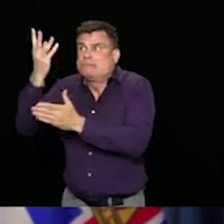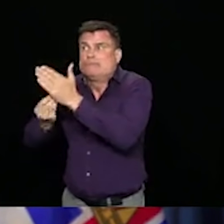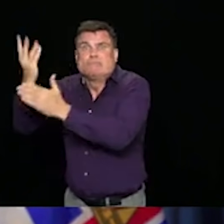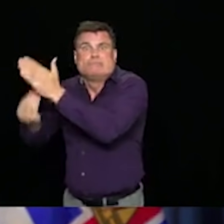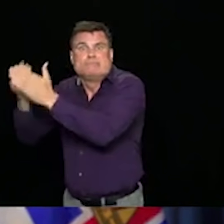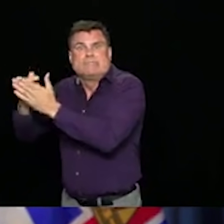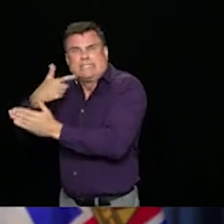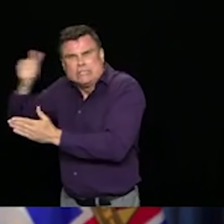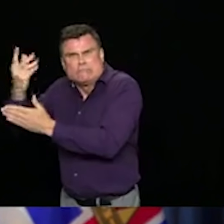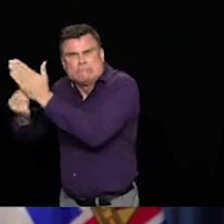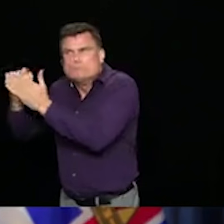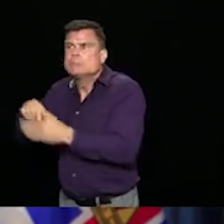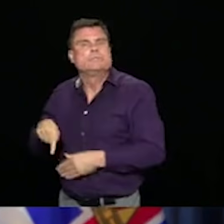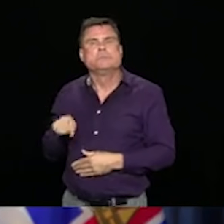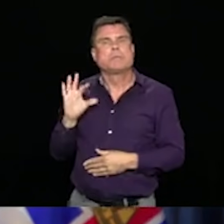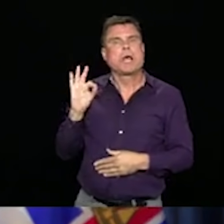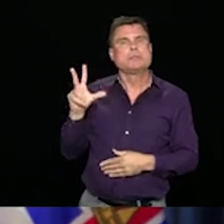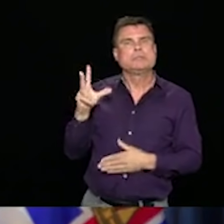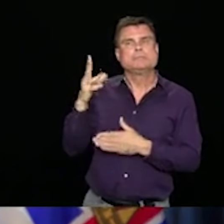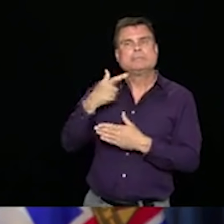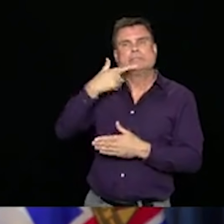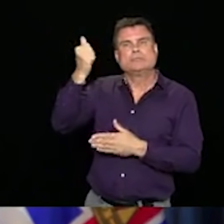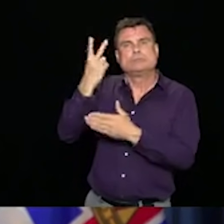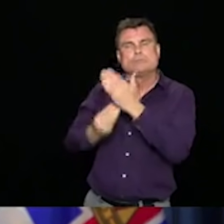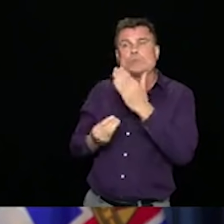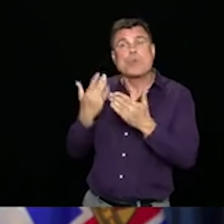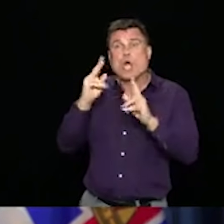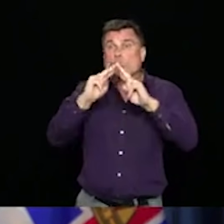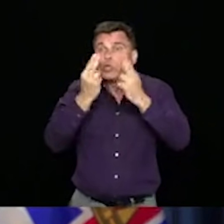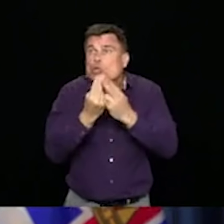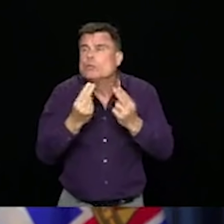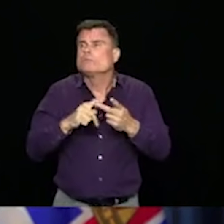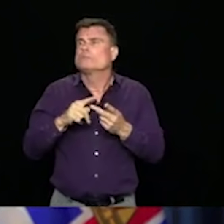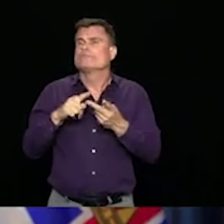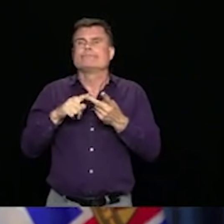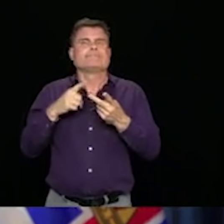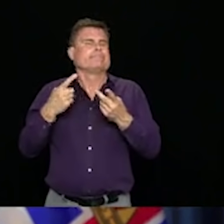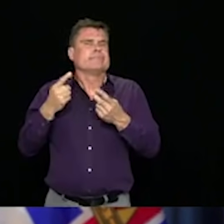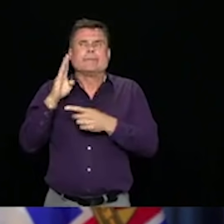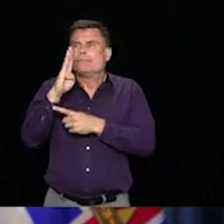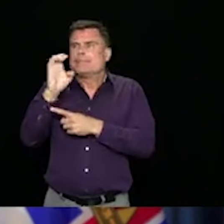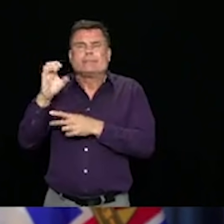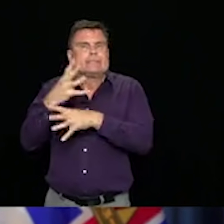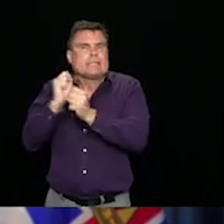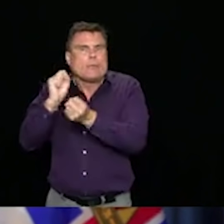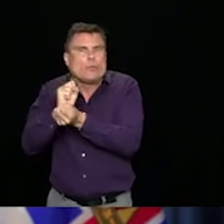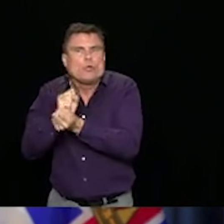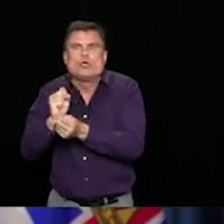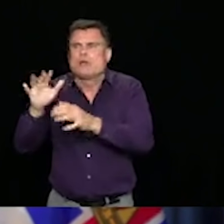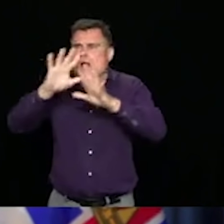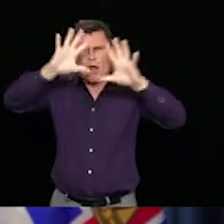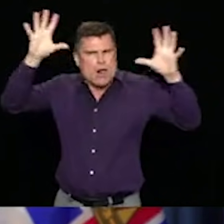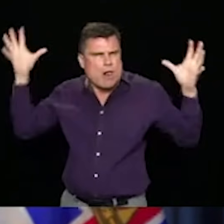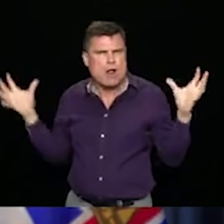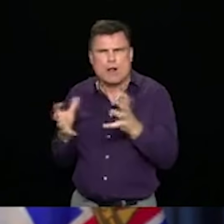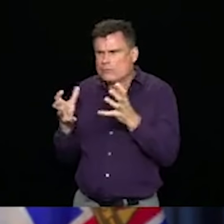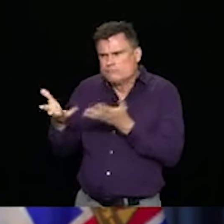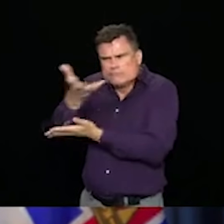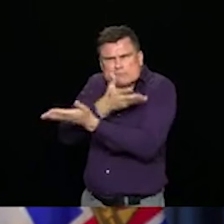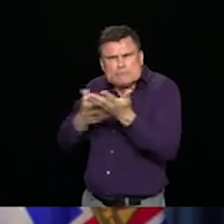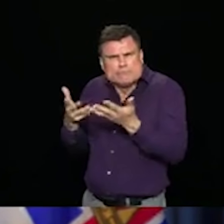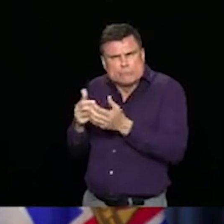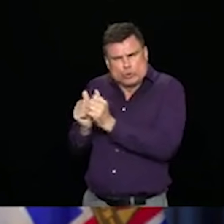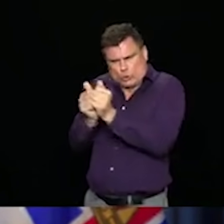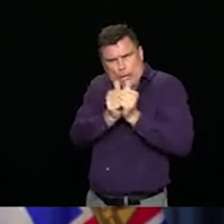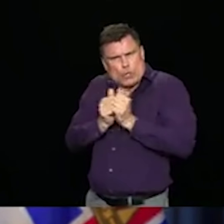I mean unions and the BC care providers and the denominational health associations and health authorities working together.